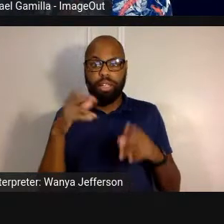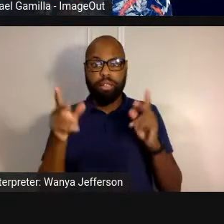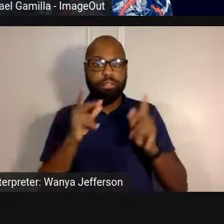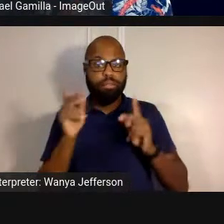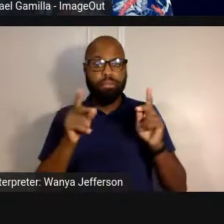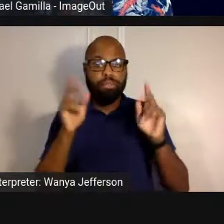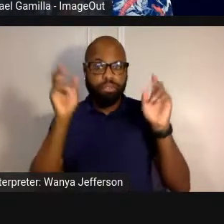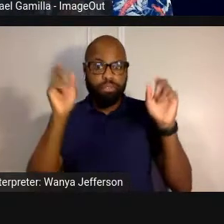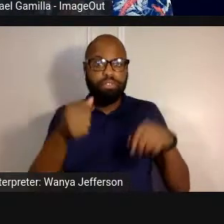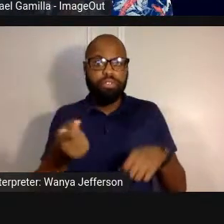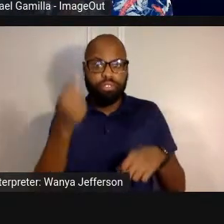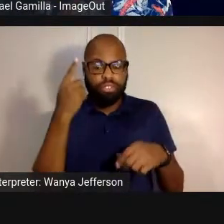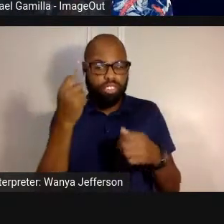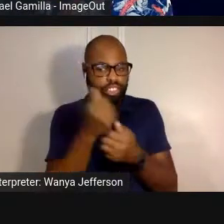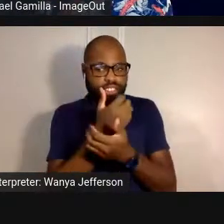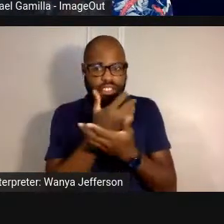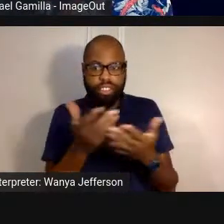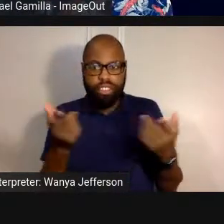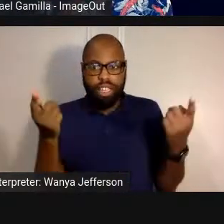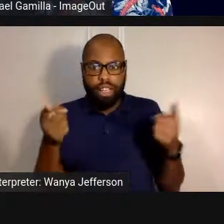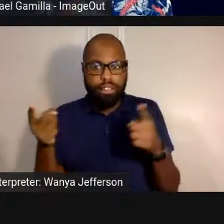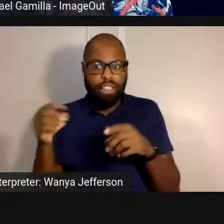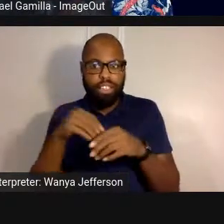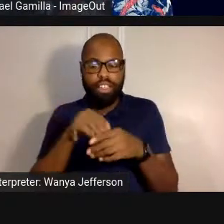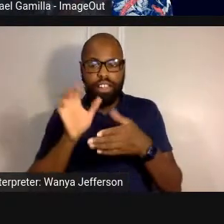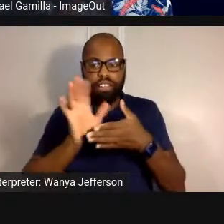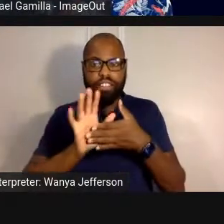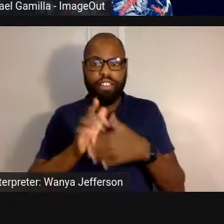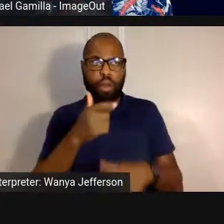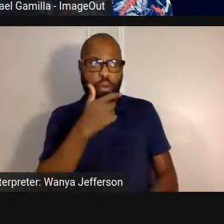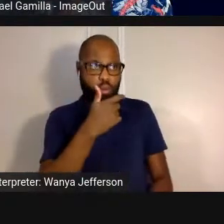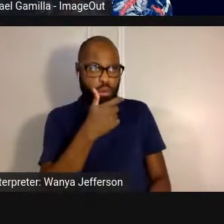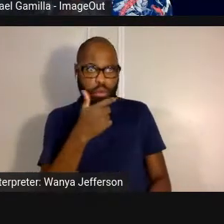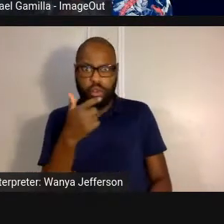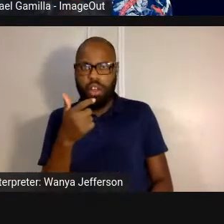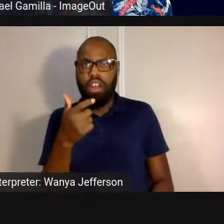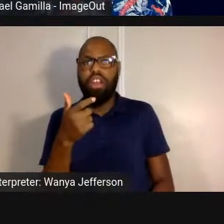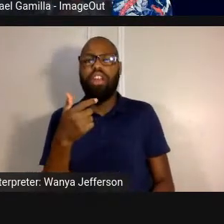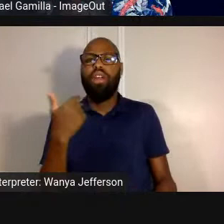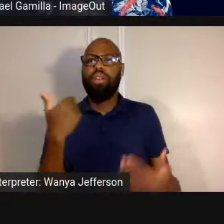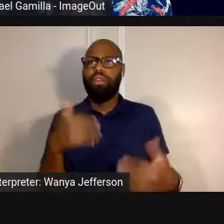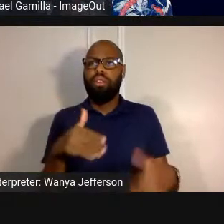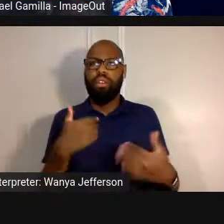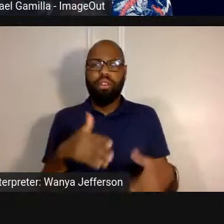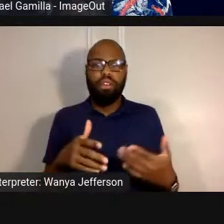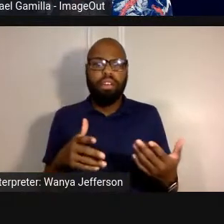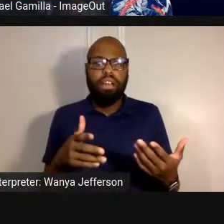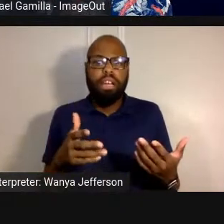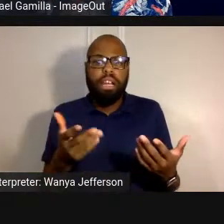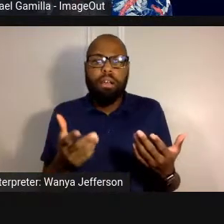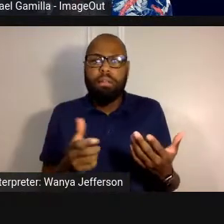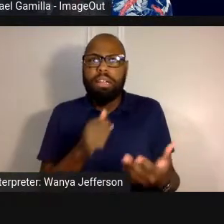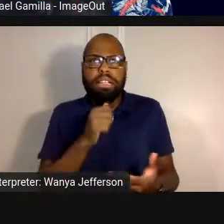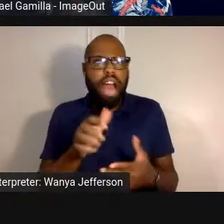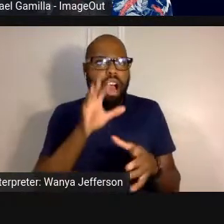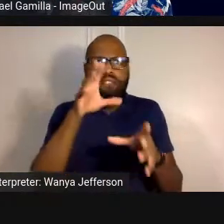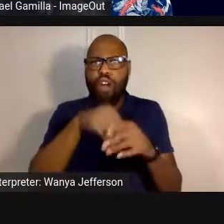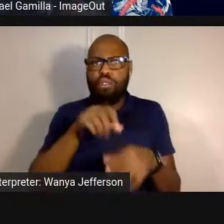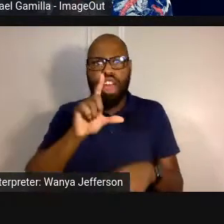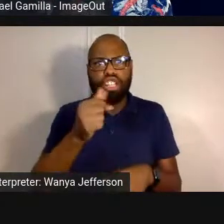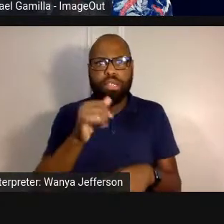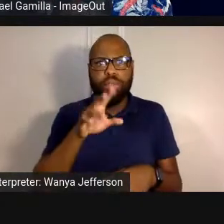film. They watched the film, and they were identified, even if they are not part of the LGBTQ